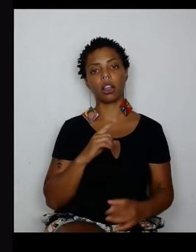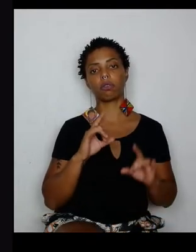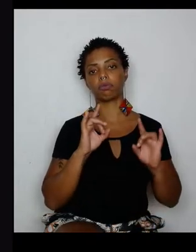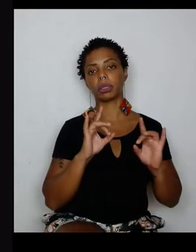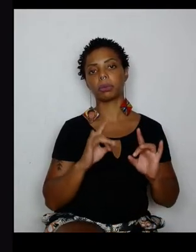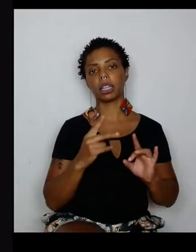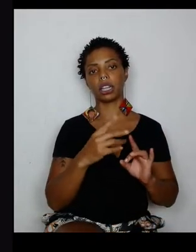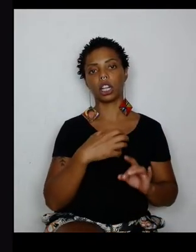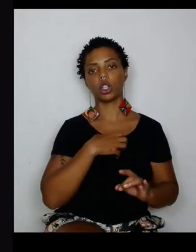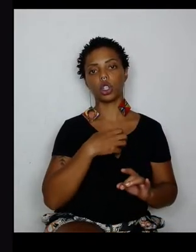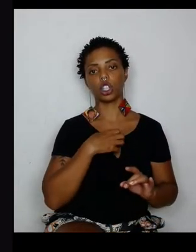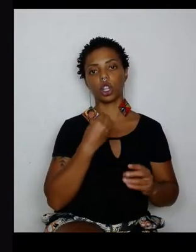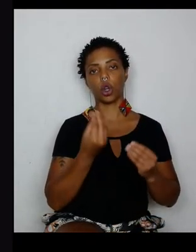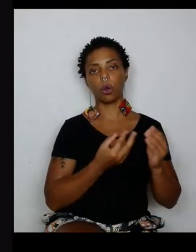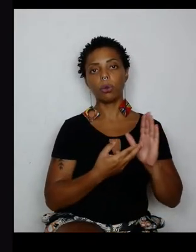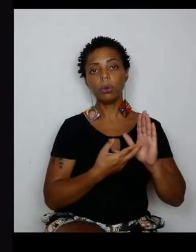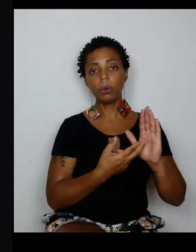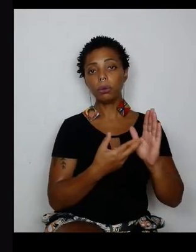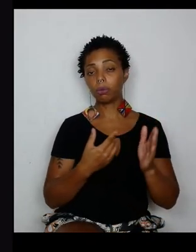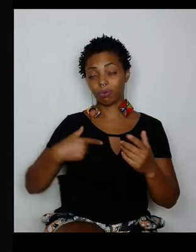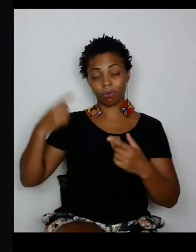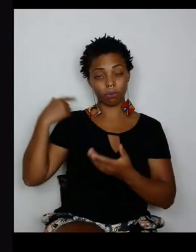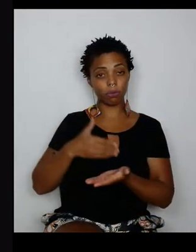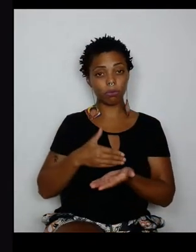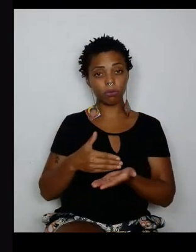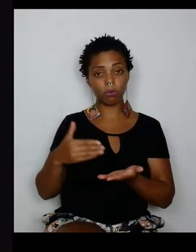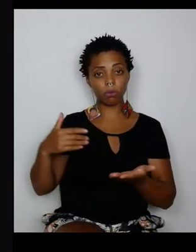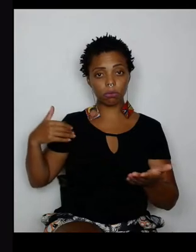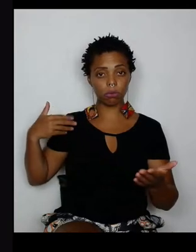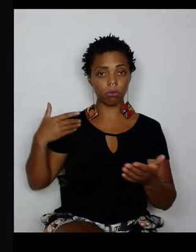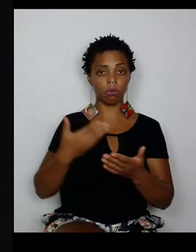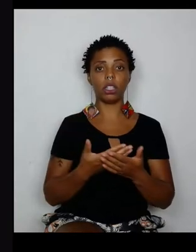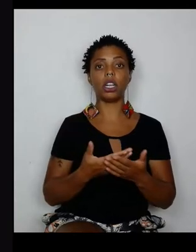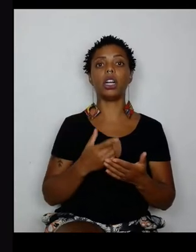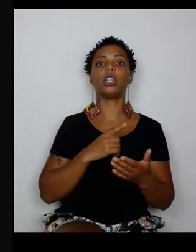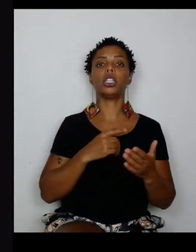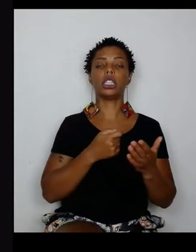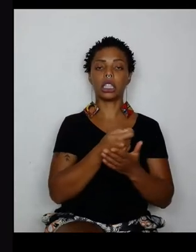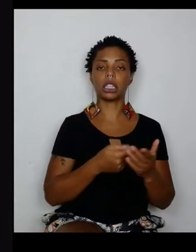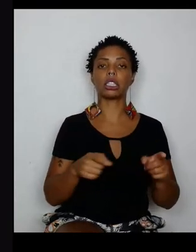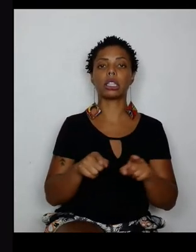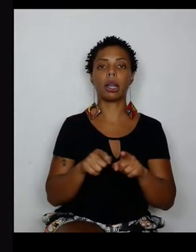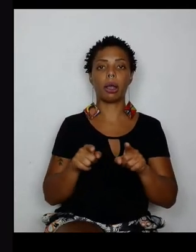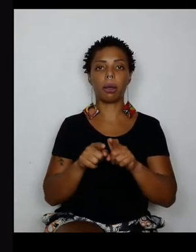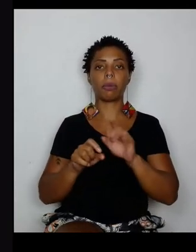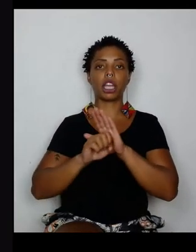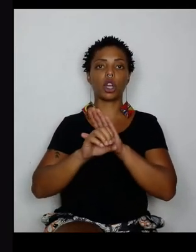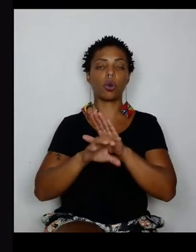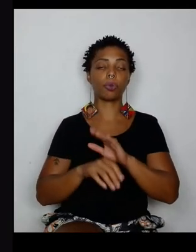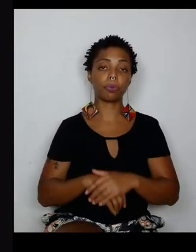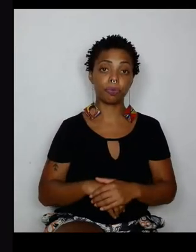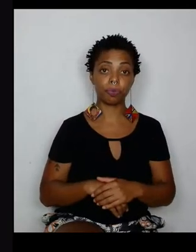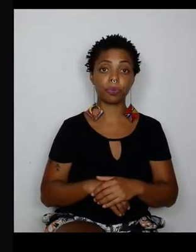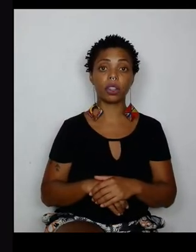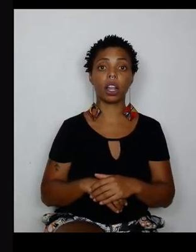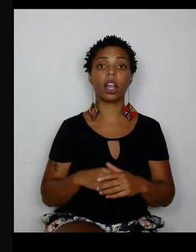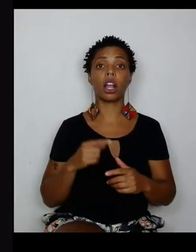textual and iconographic in this regard i take as a point of departure